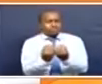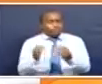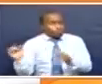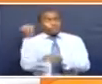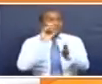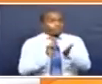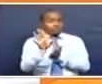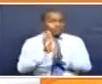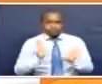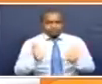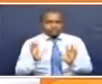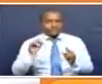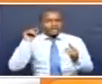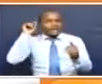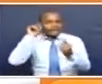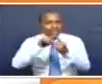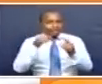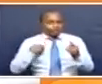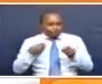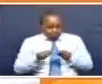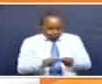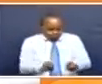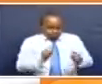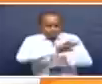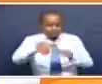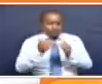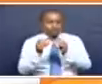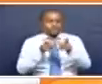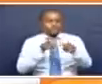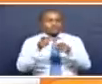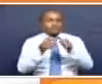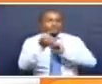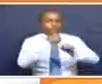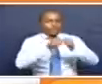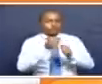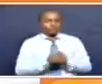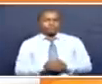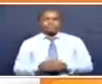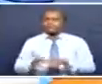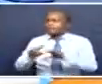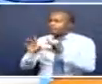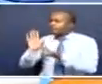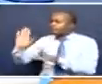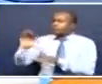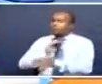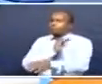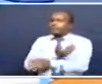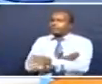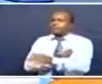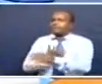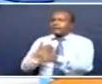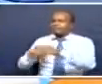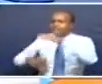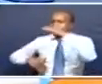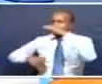have exhausted the administrative actions that have been spelled out by the different statutes. But even your powers are up to some level, because